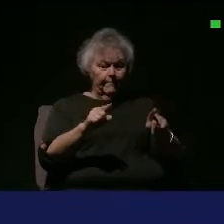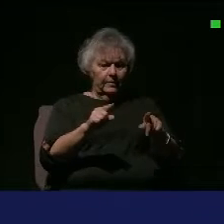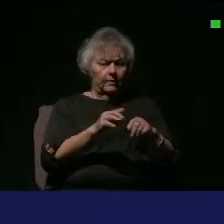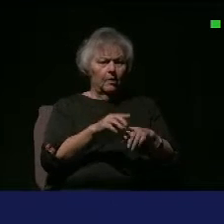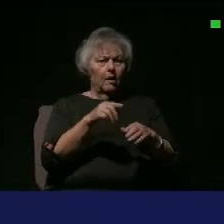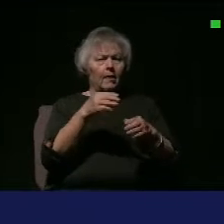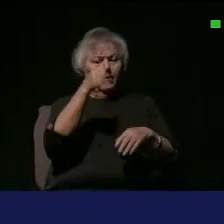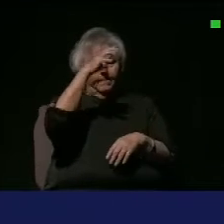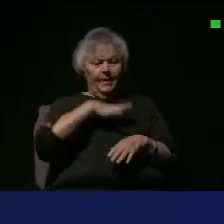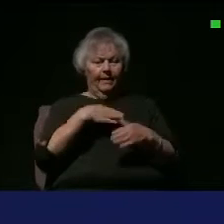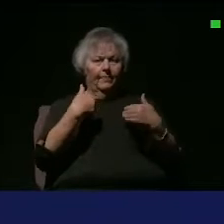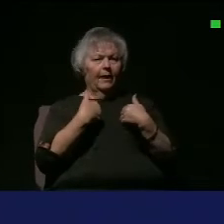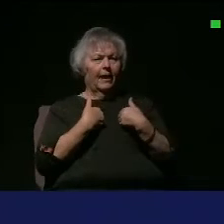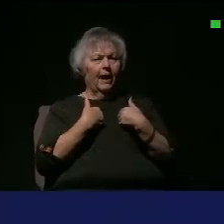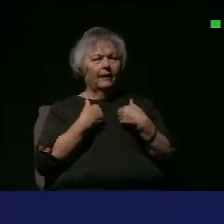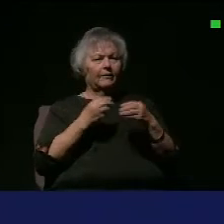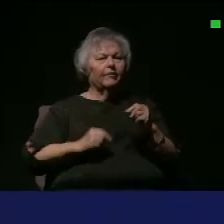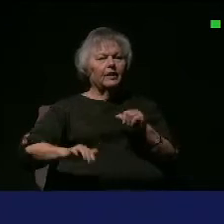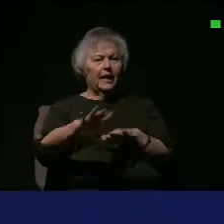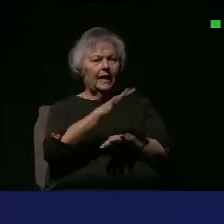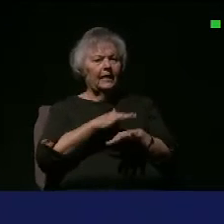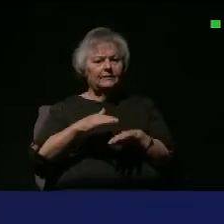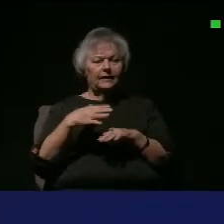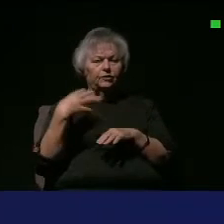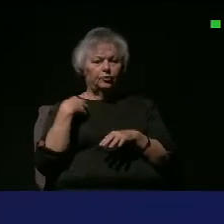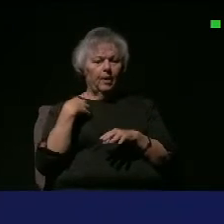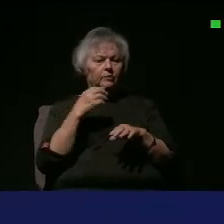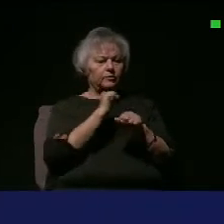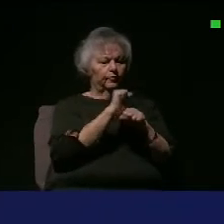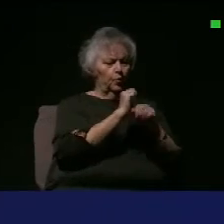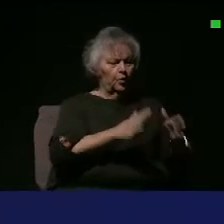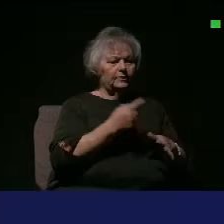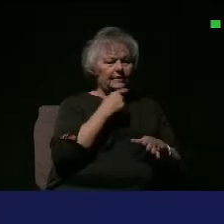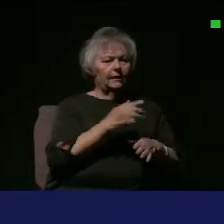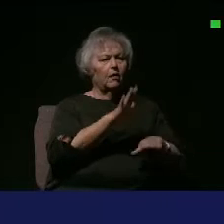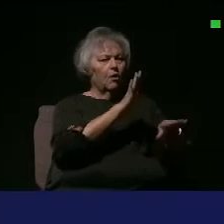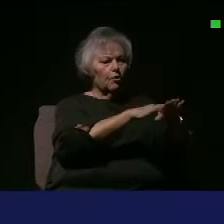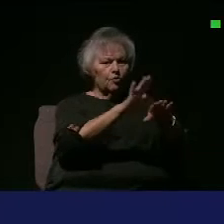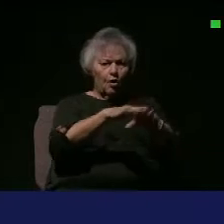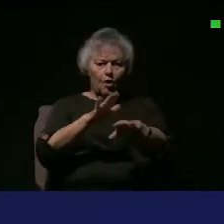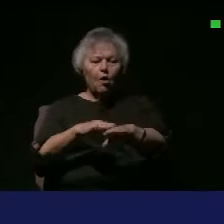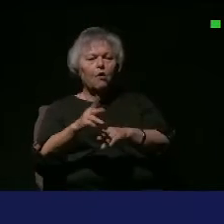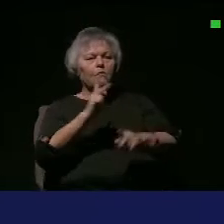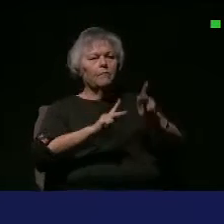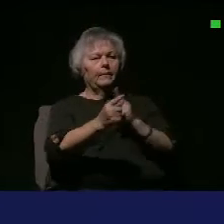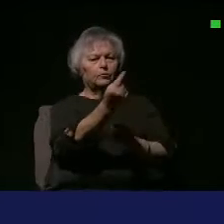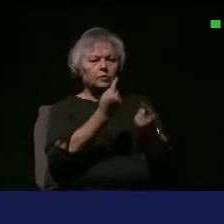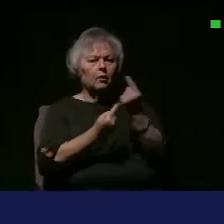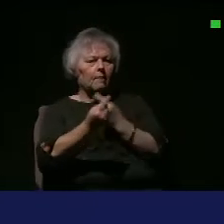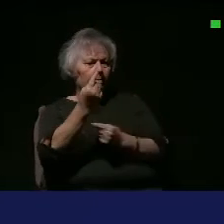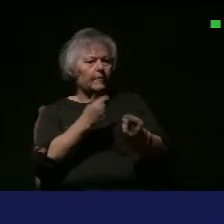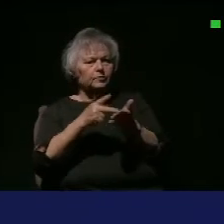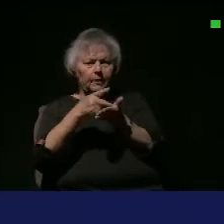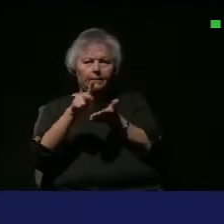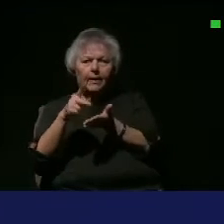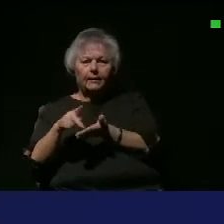foreman, 'Call the laborers to pay them their wages, beginning with the last group and moving up to the first.'" Now, I'm going to ask Angela, why do you think